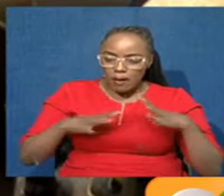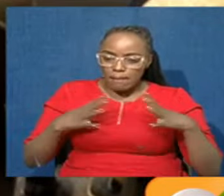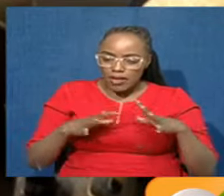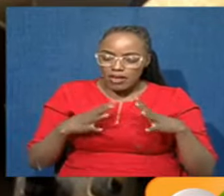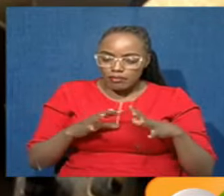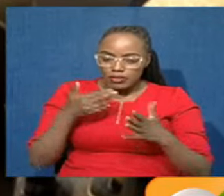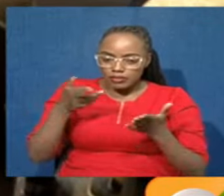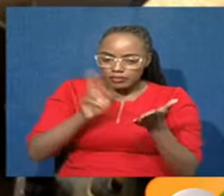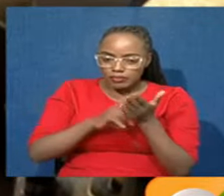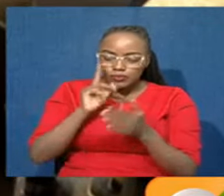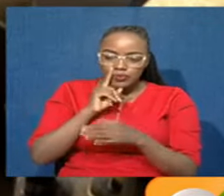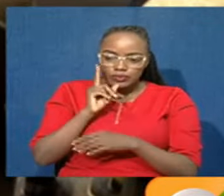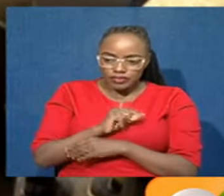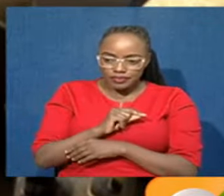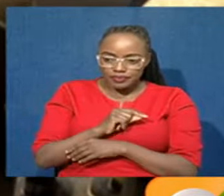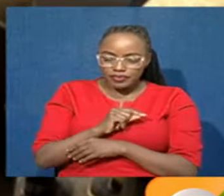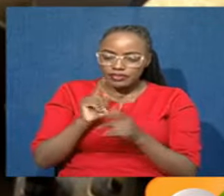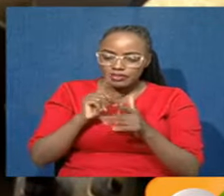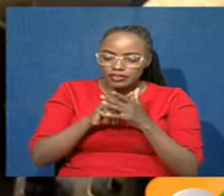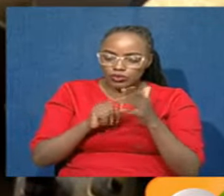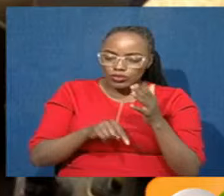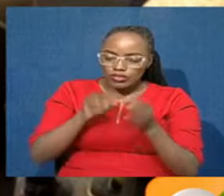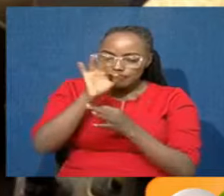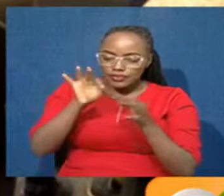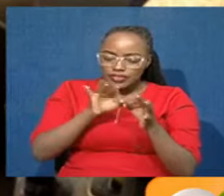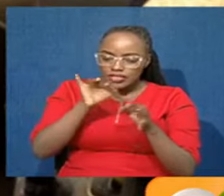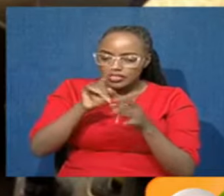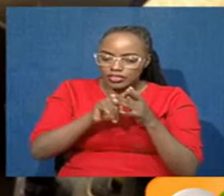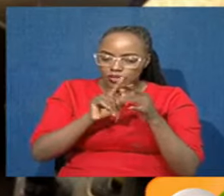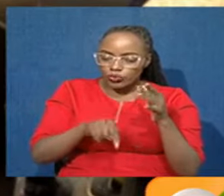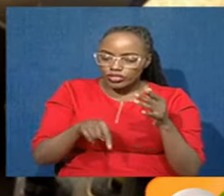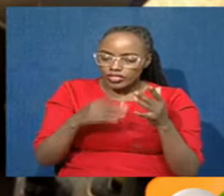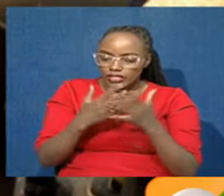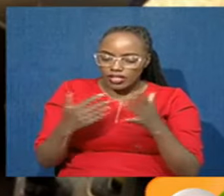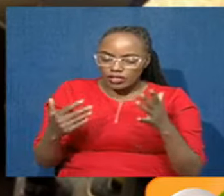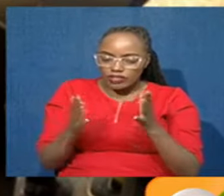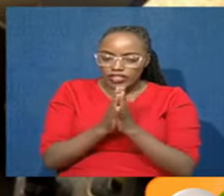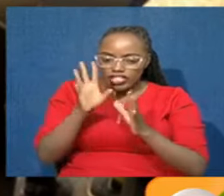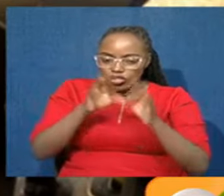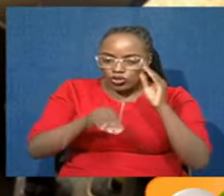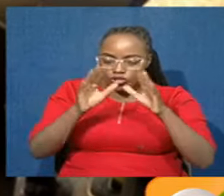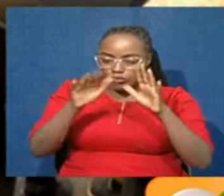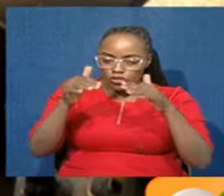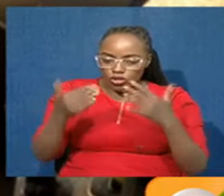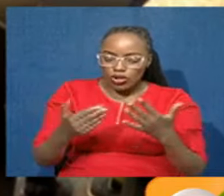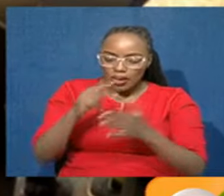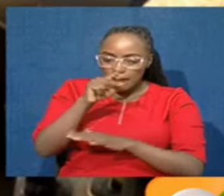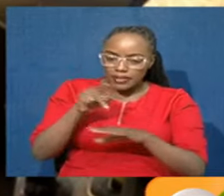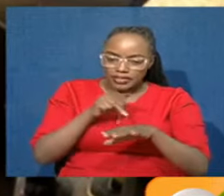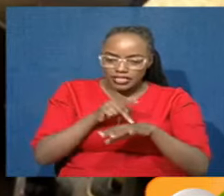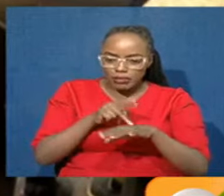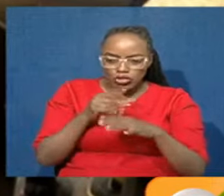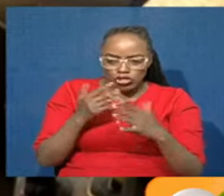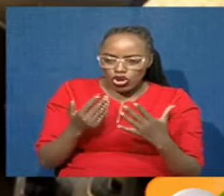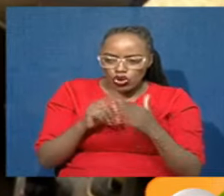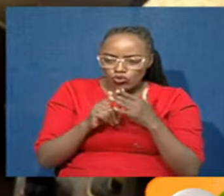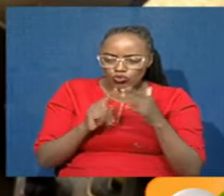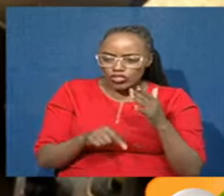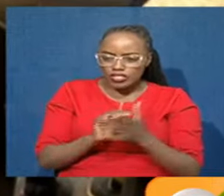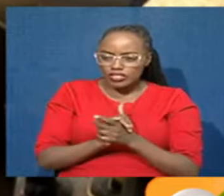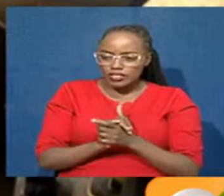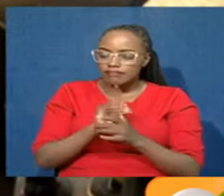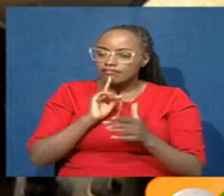have been registered. Yeah. What exactly is that? Are these households or contributors or principals? Let me say this,